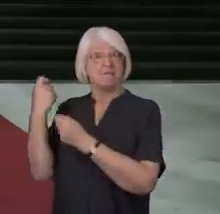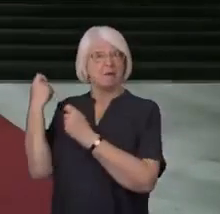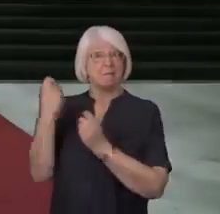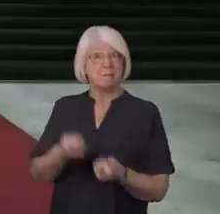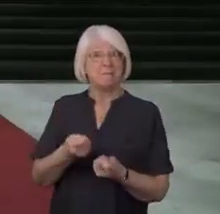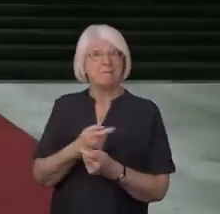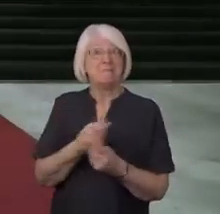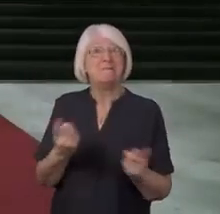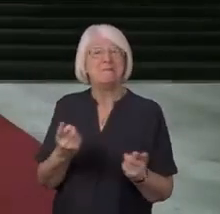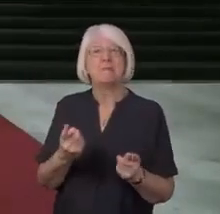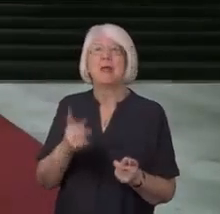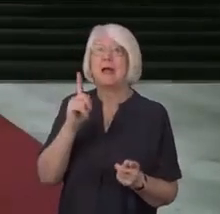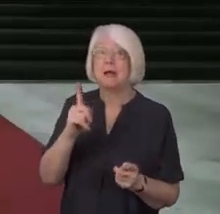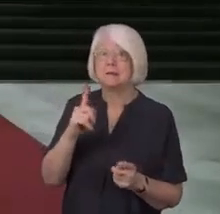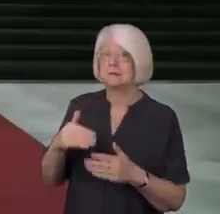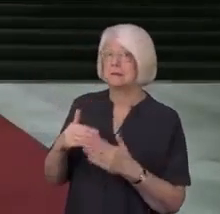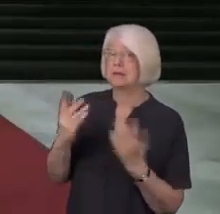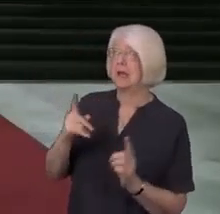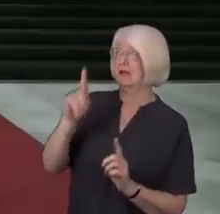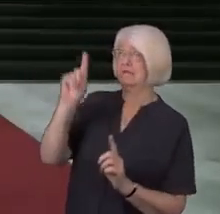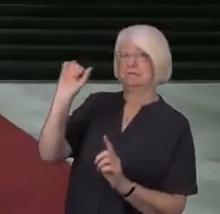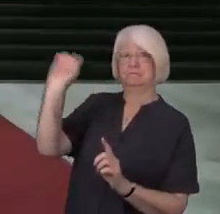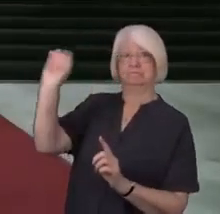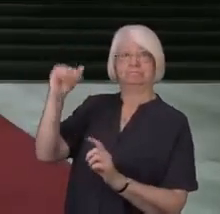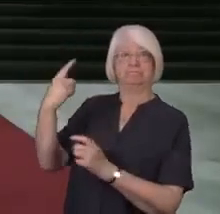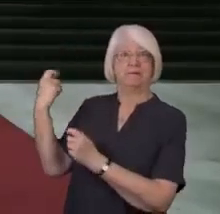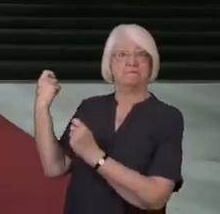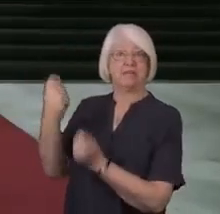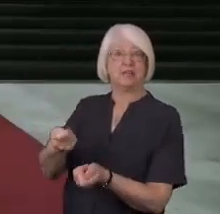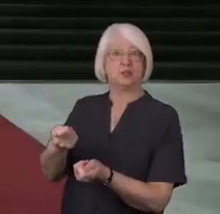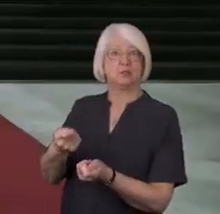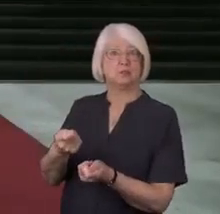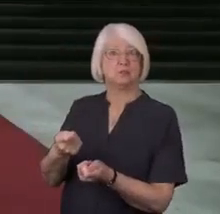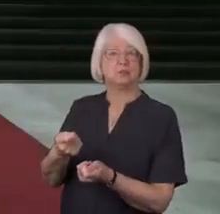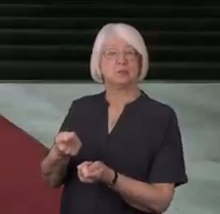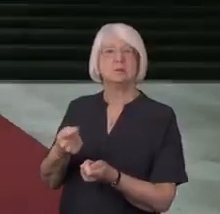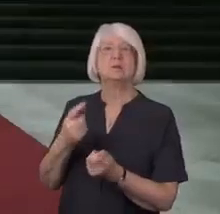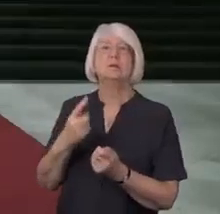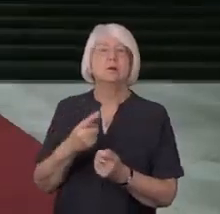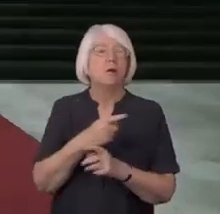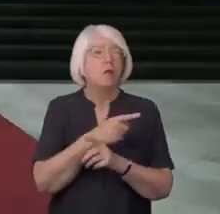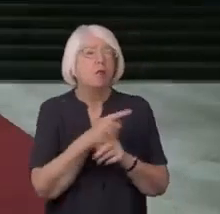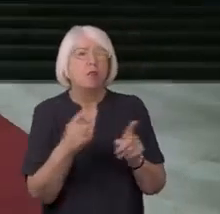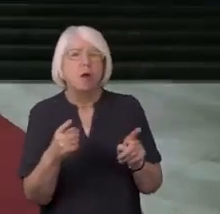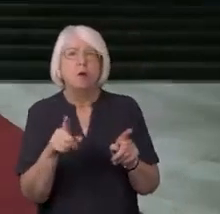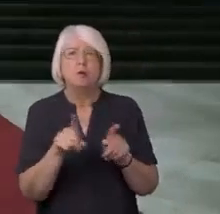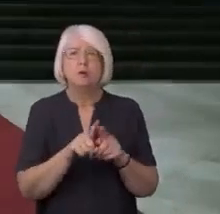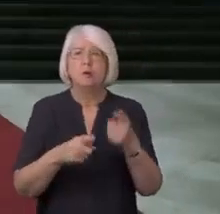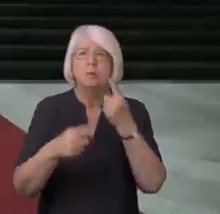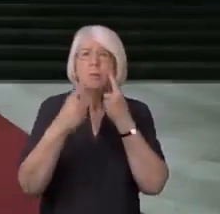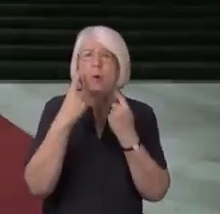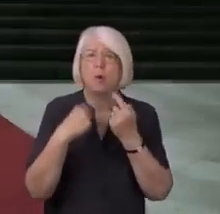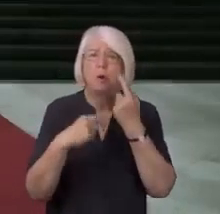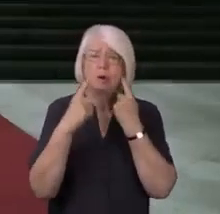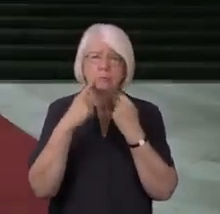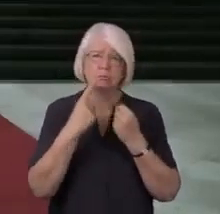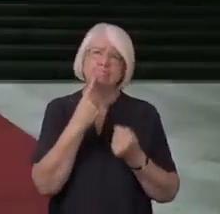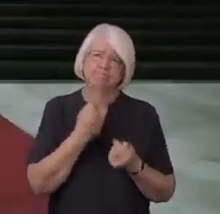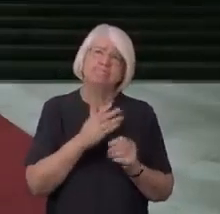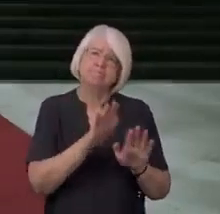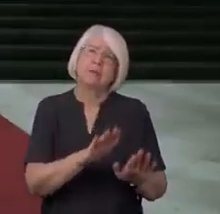favor and the day of vengeance of our God, to comfort all who